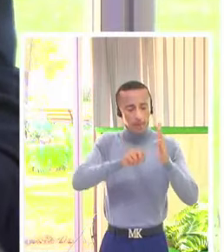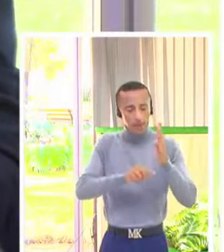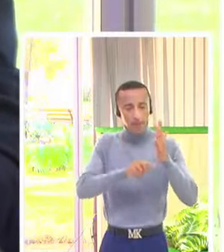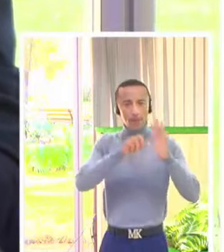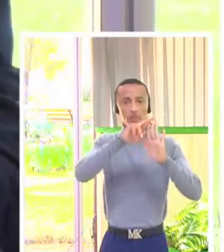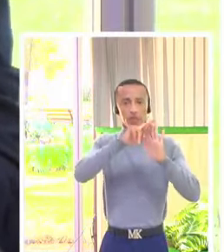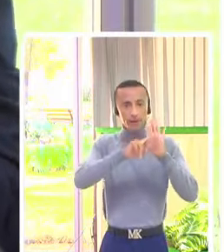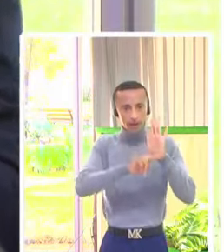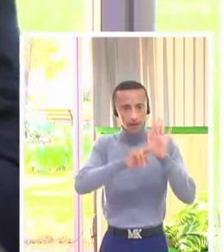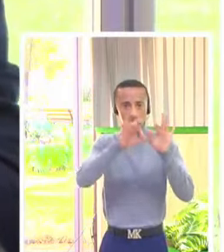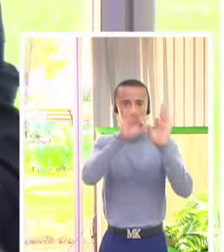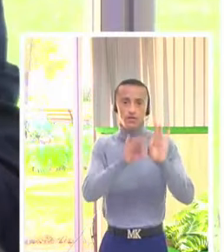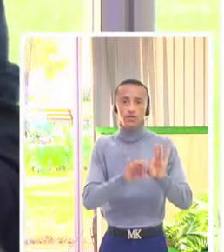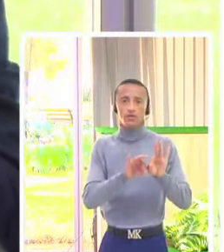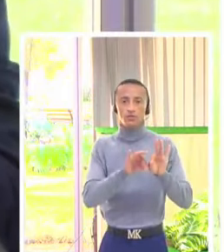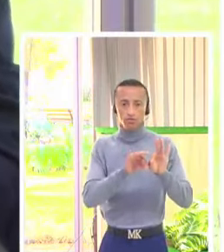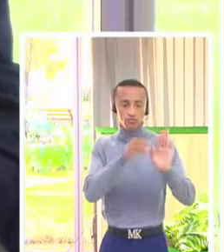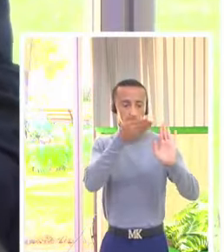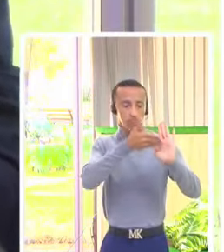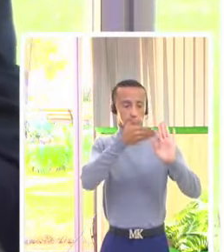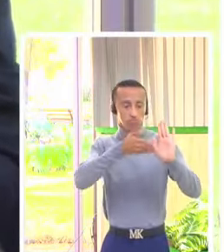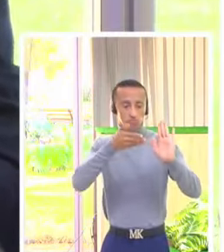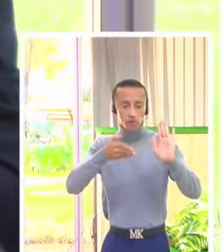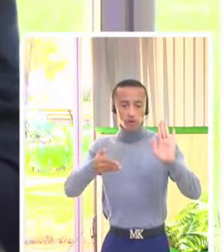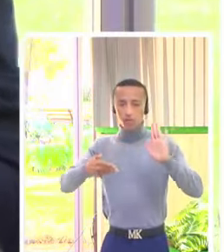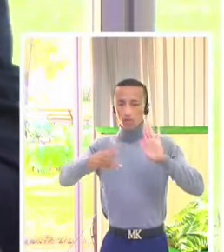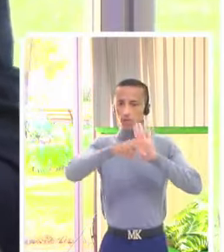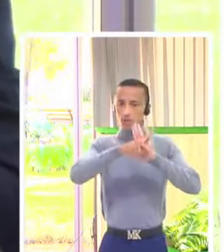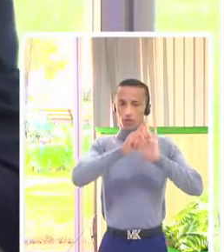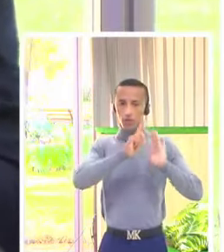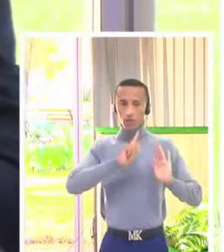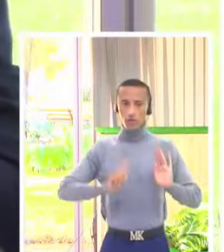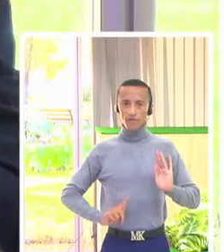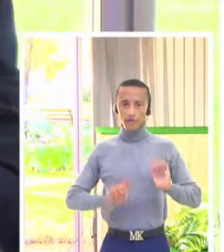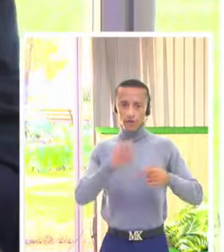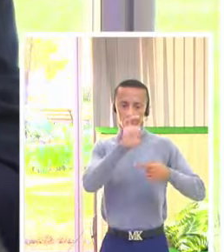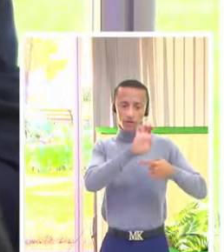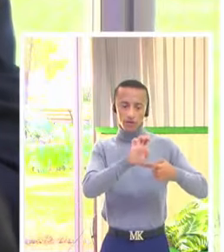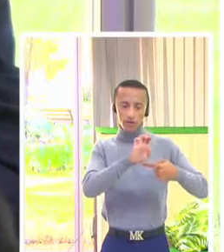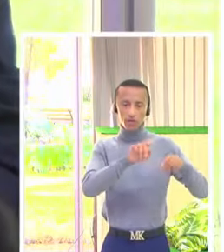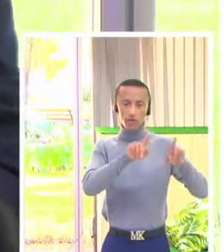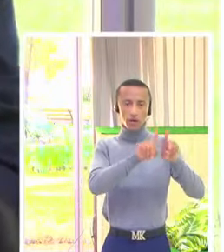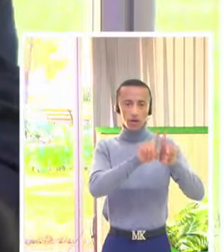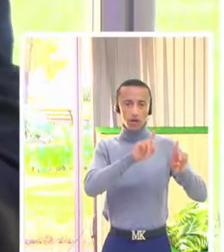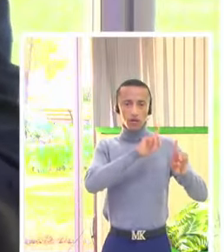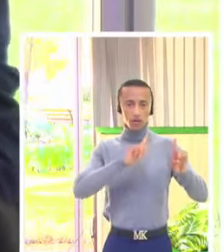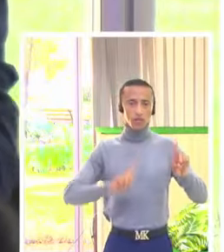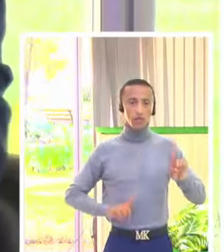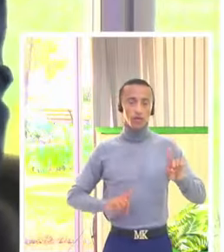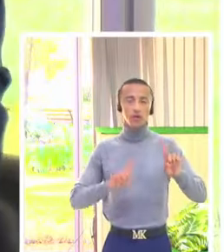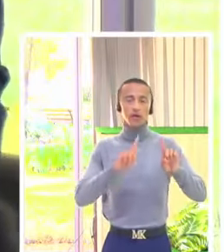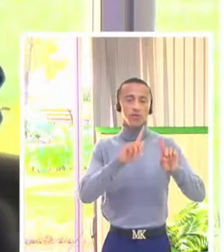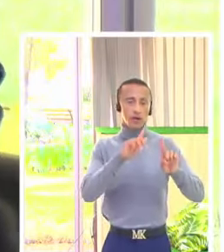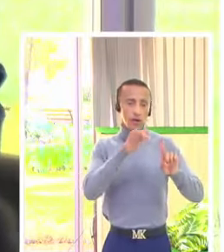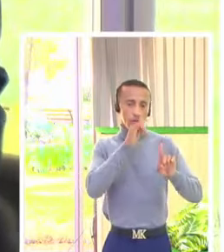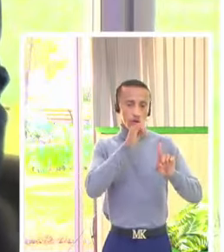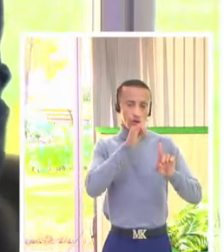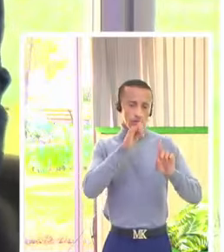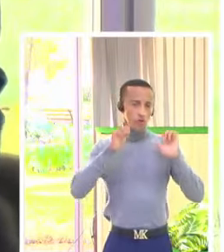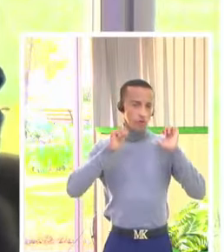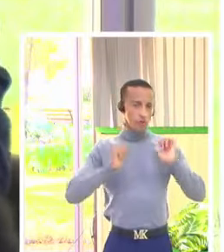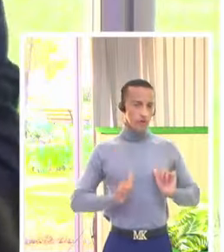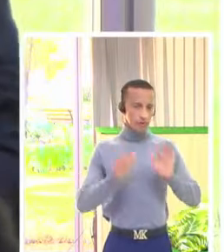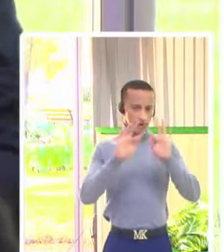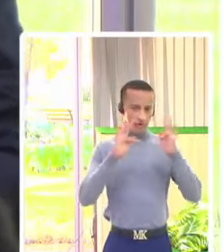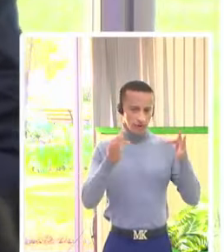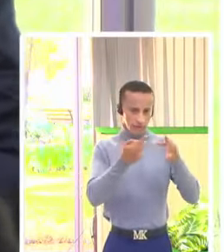that were for the state government, federal government programs like Bolsa Familia is a federal program, but states also had small scholarships